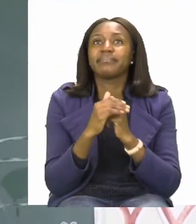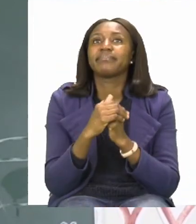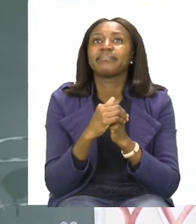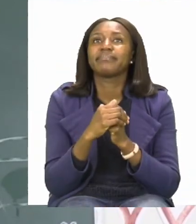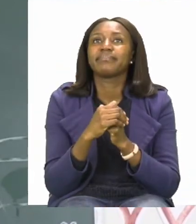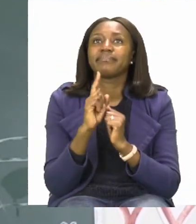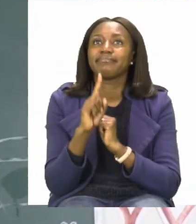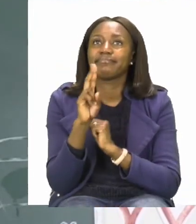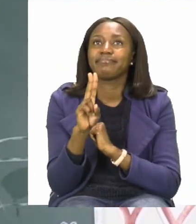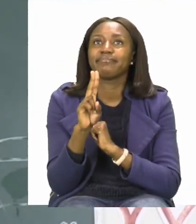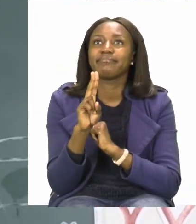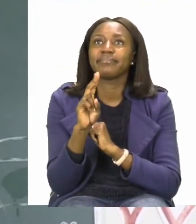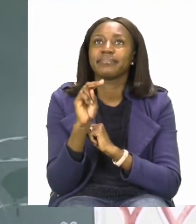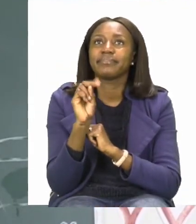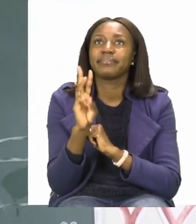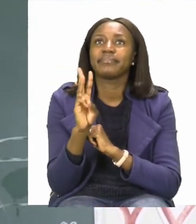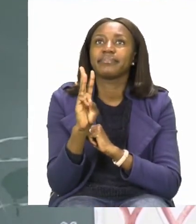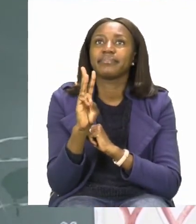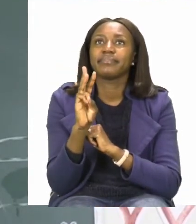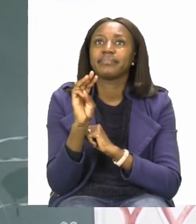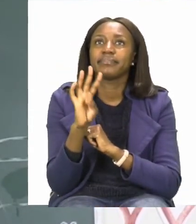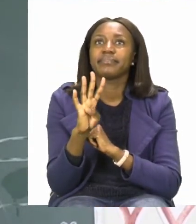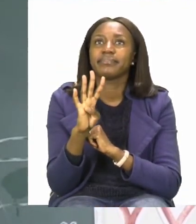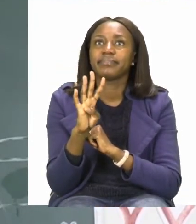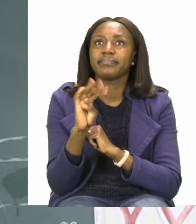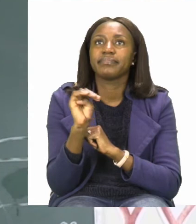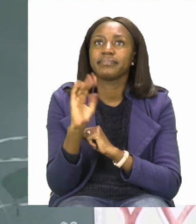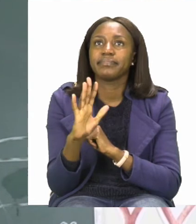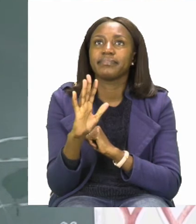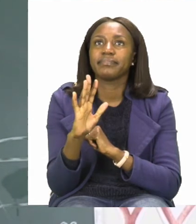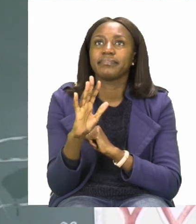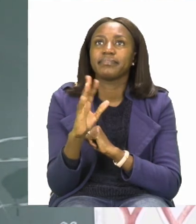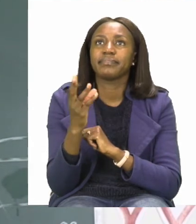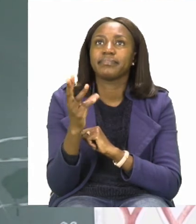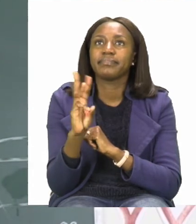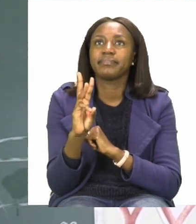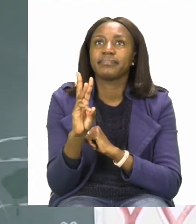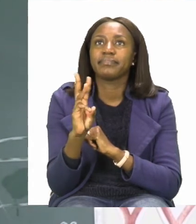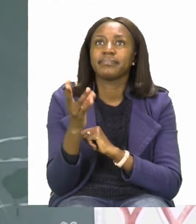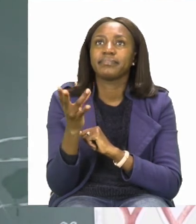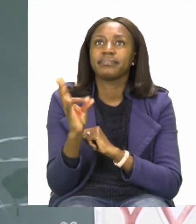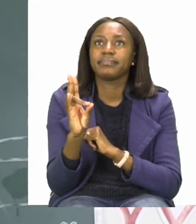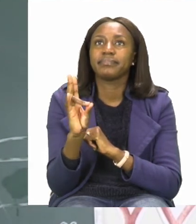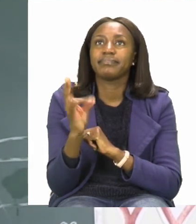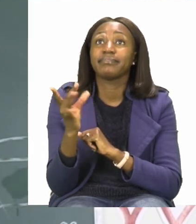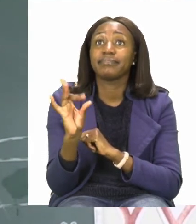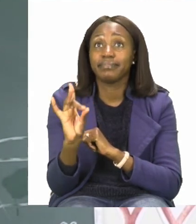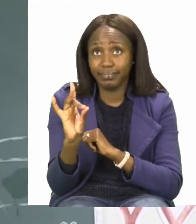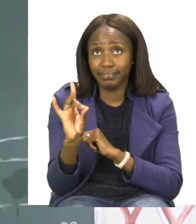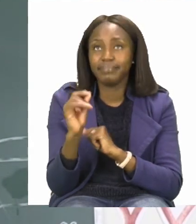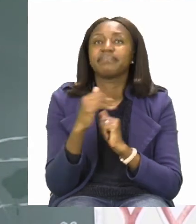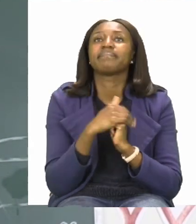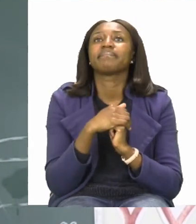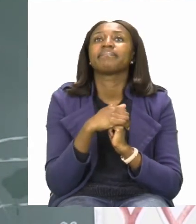1, 2, 3, 4, 5, 6, 7,